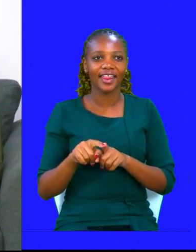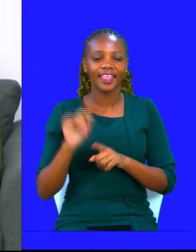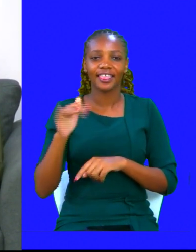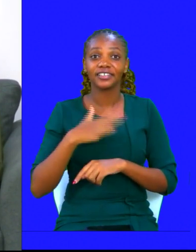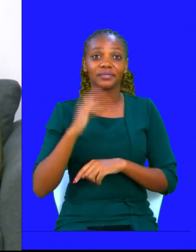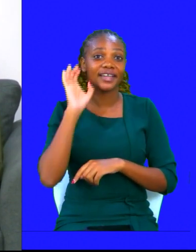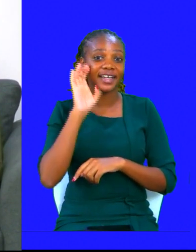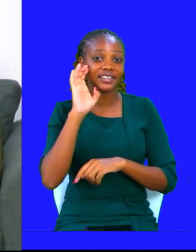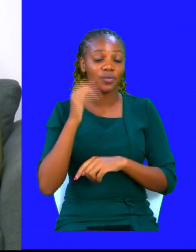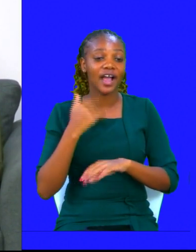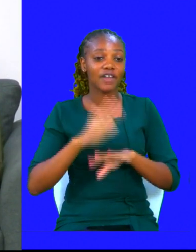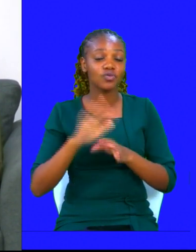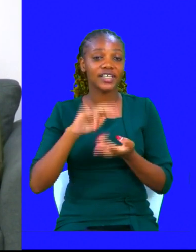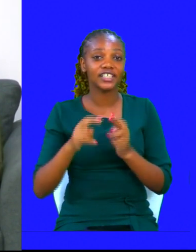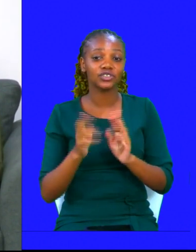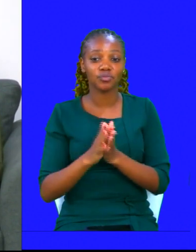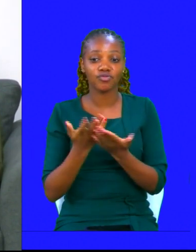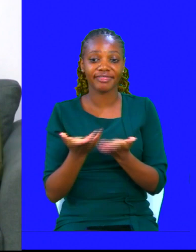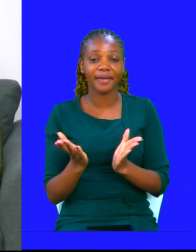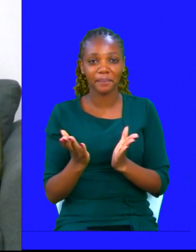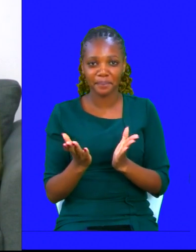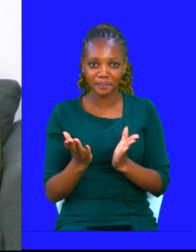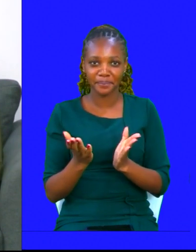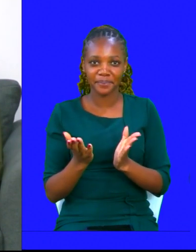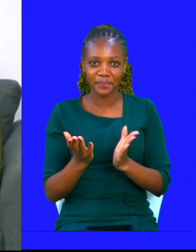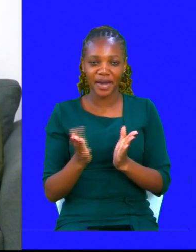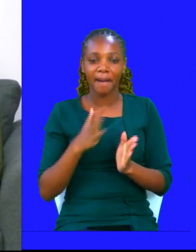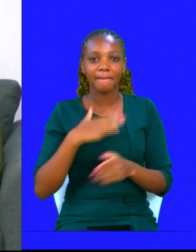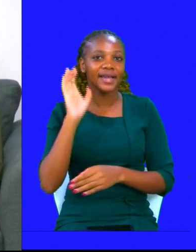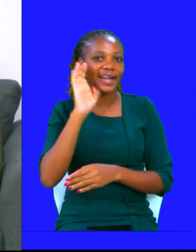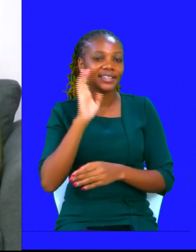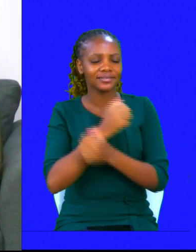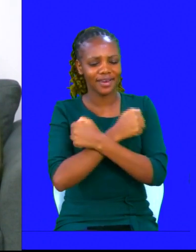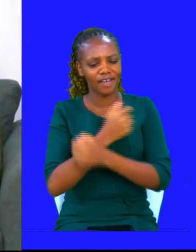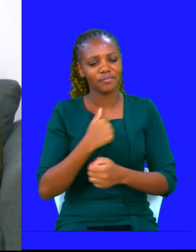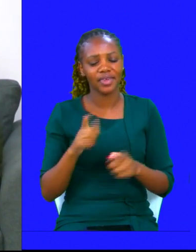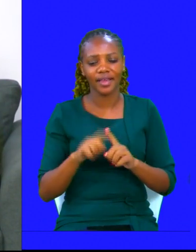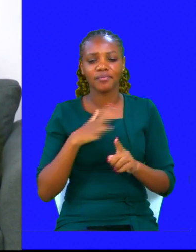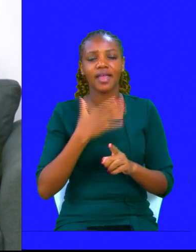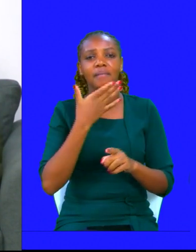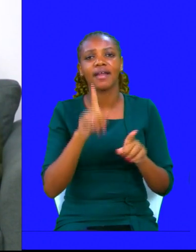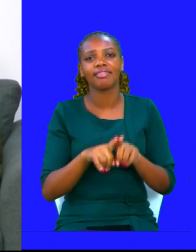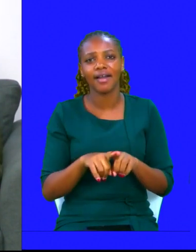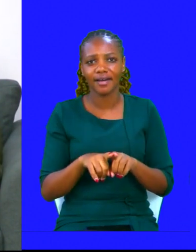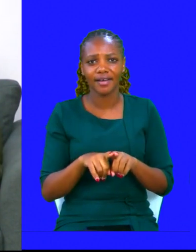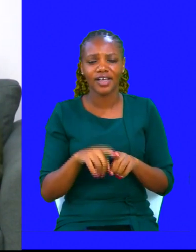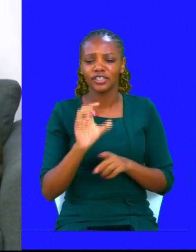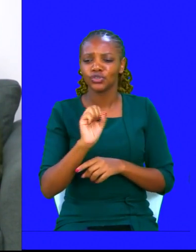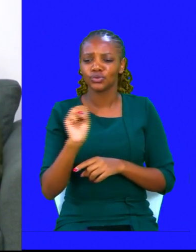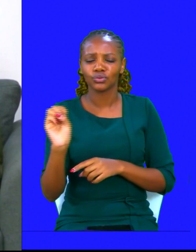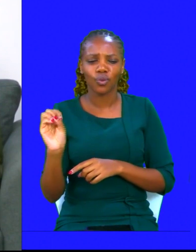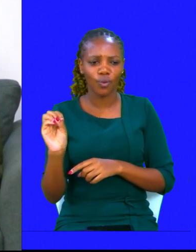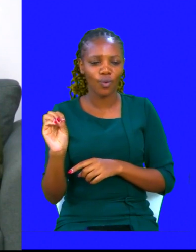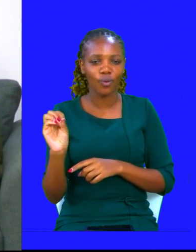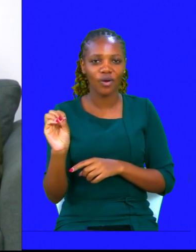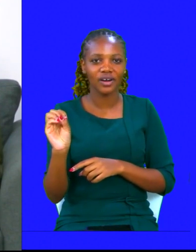you really had a good relationship with them. Then my cousin really loved me and my brother. So it was actually,